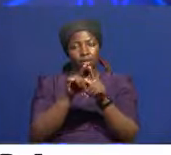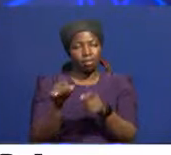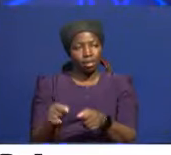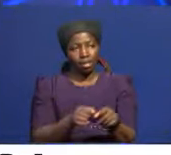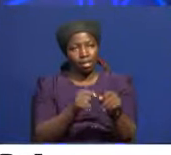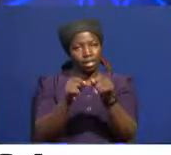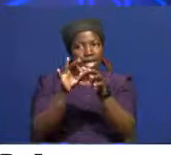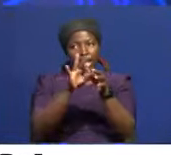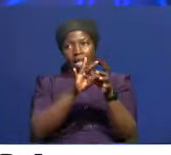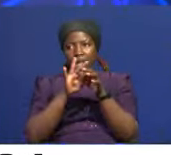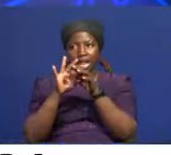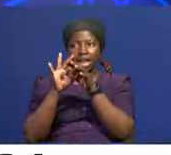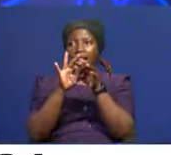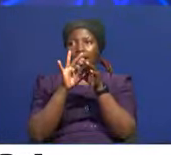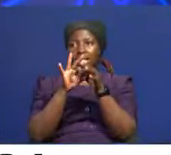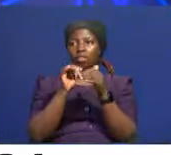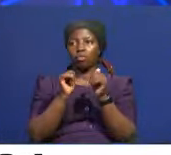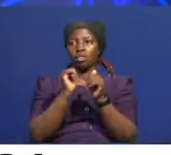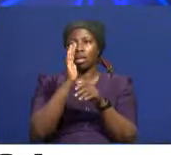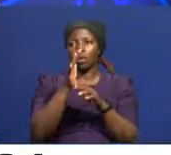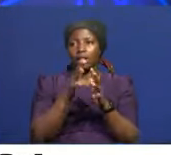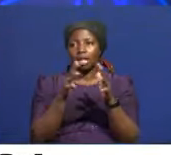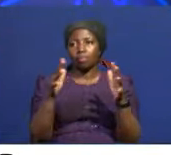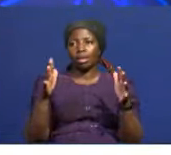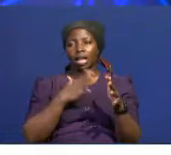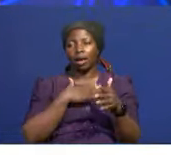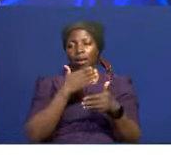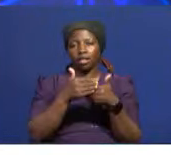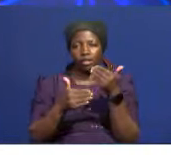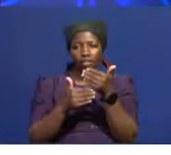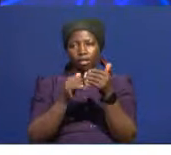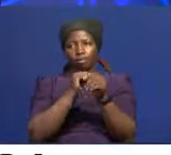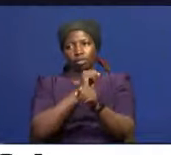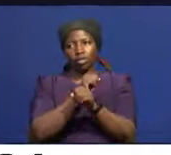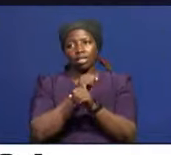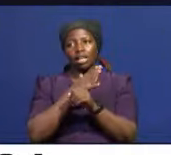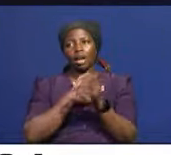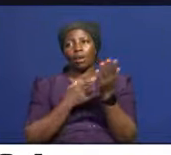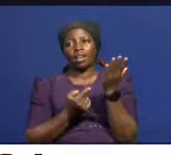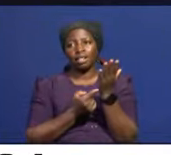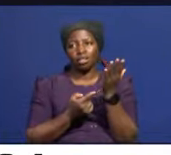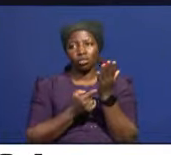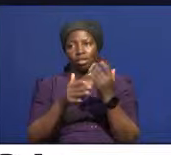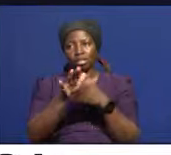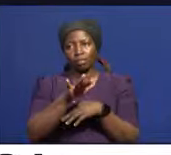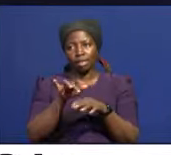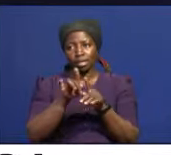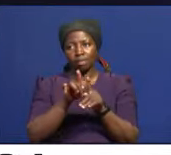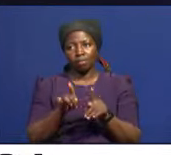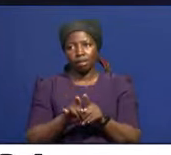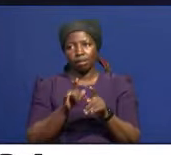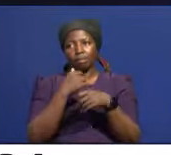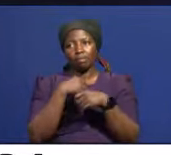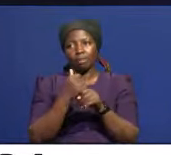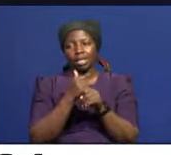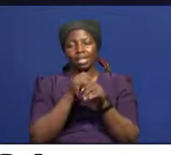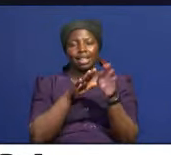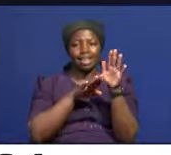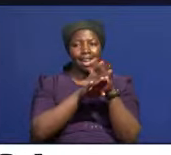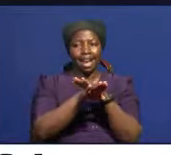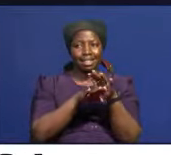expand our infrastructure, secure our digital spaces, and democratize access to